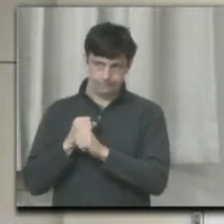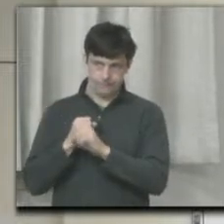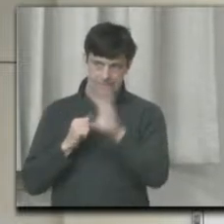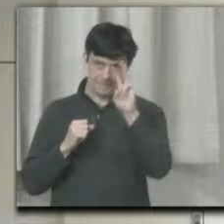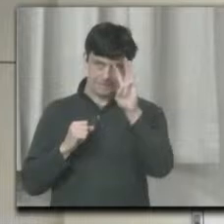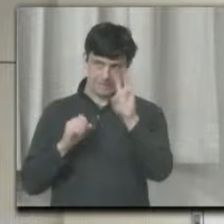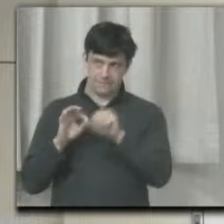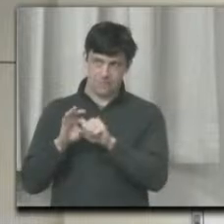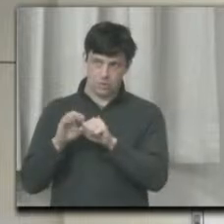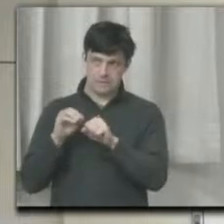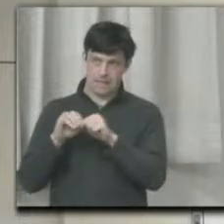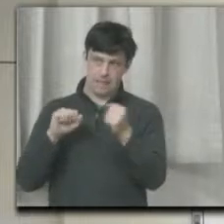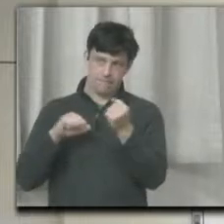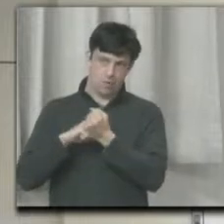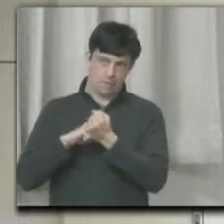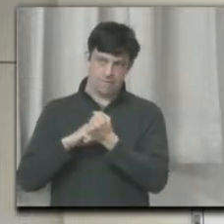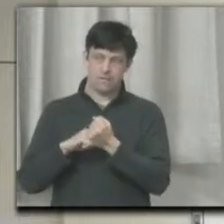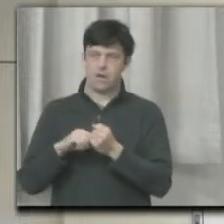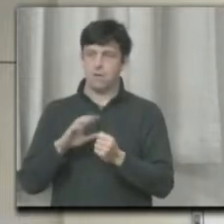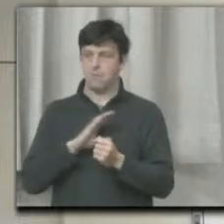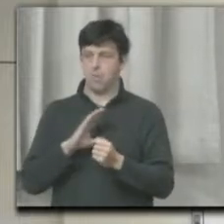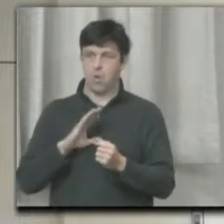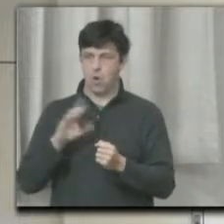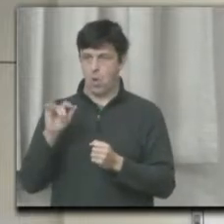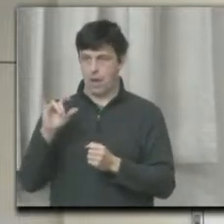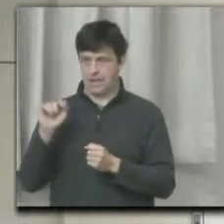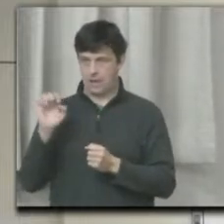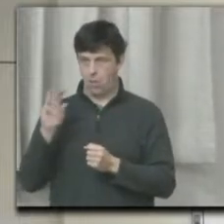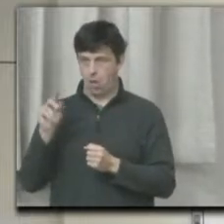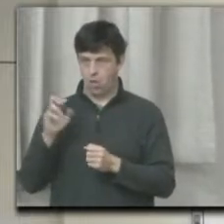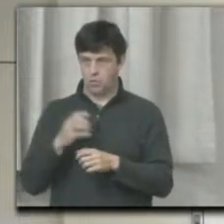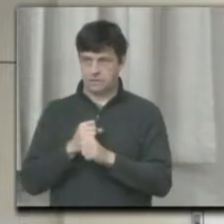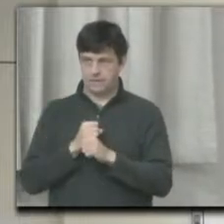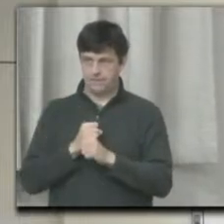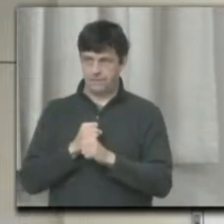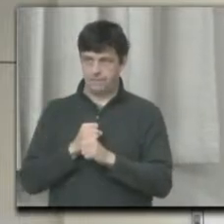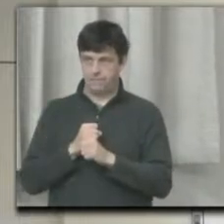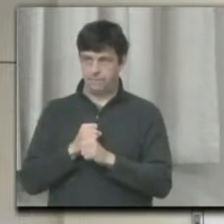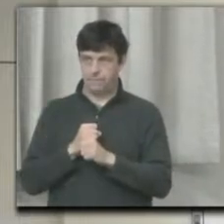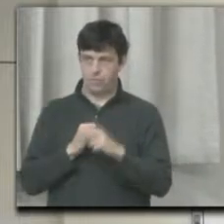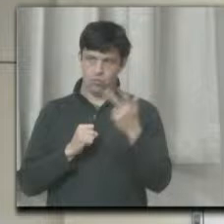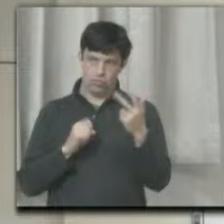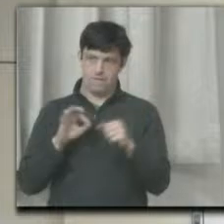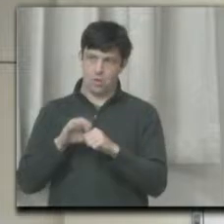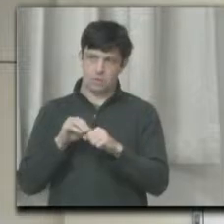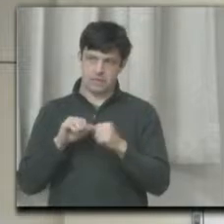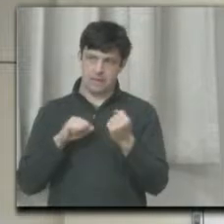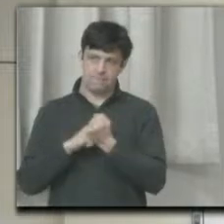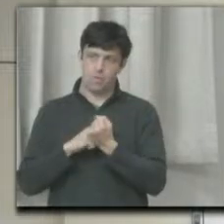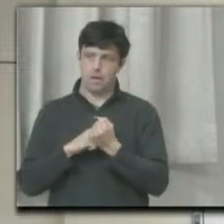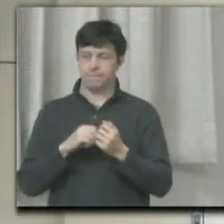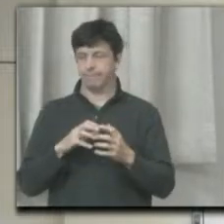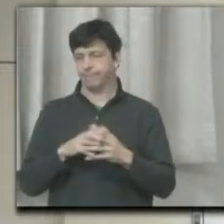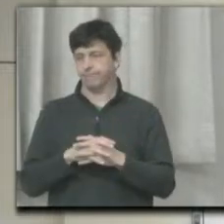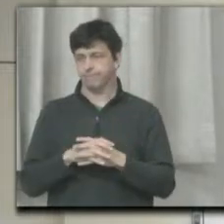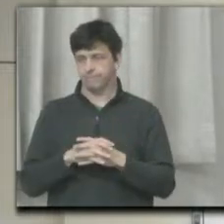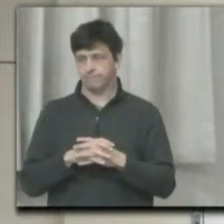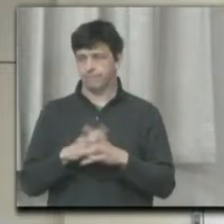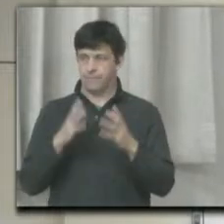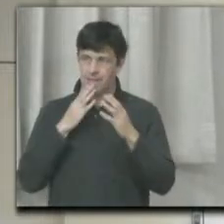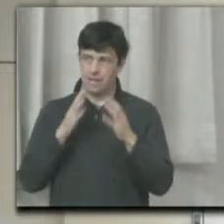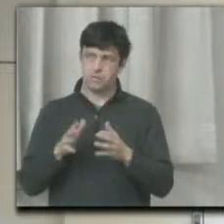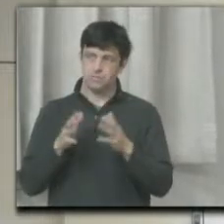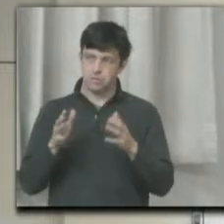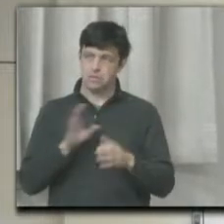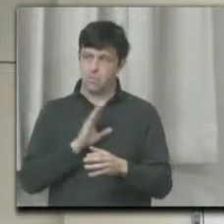6 votes in the affirmative. Board member Lolita E. Walker received 3 votes in the affirmative. Thank you so